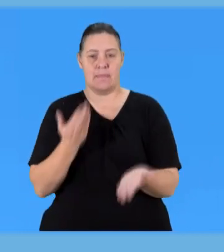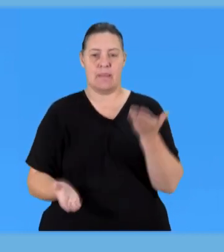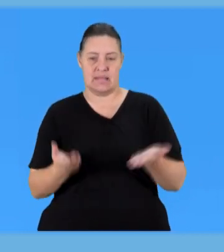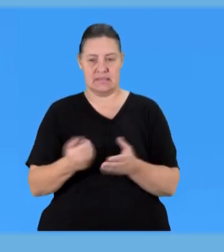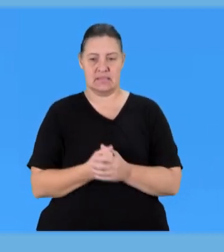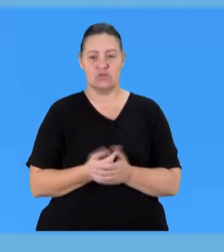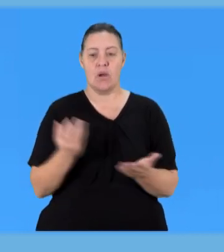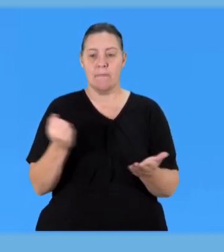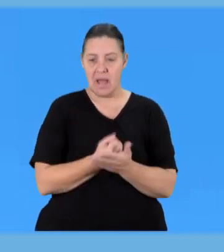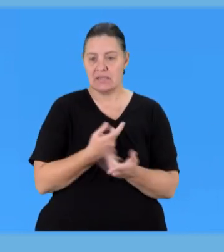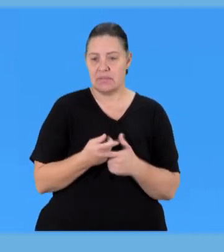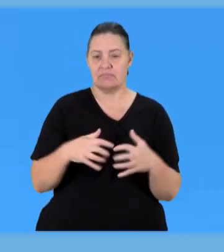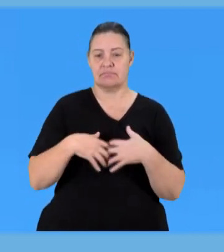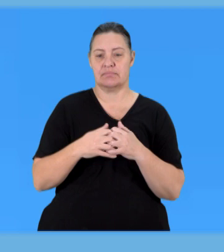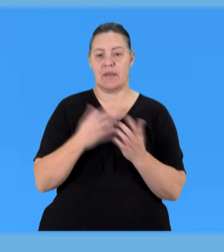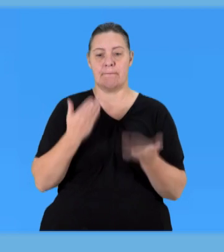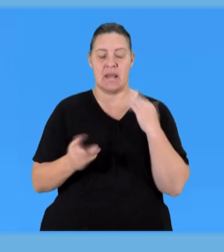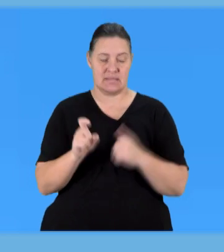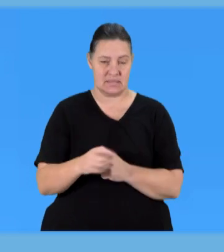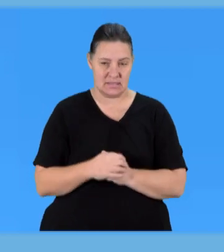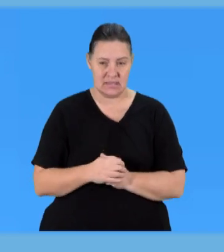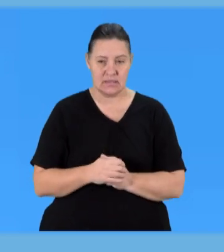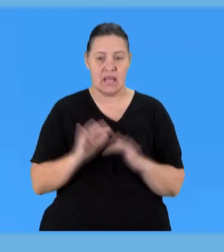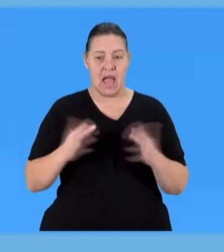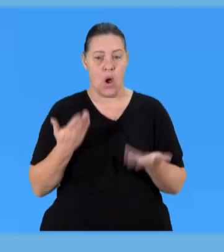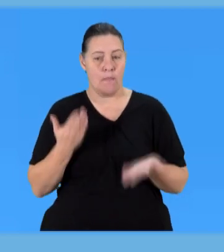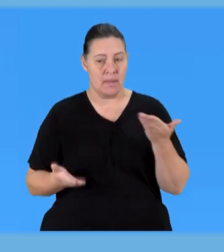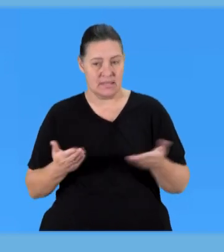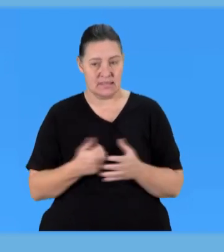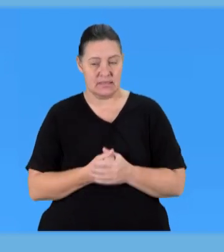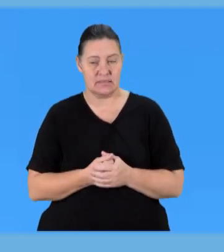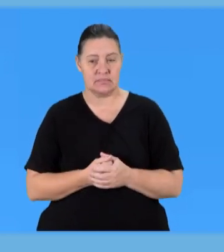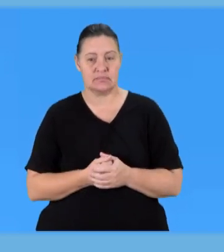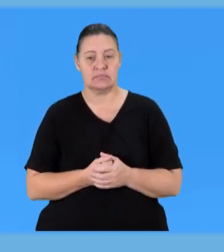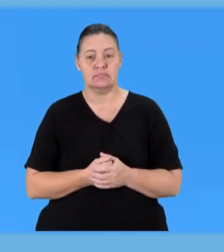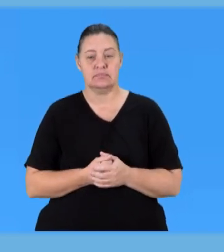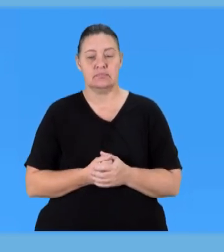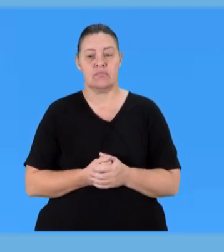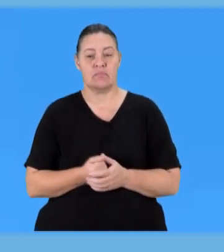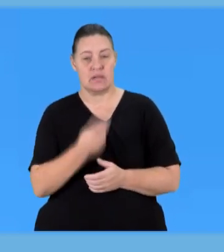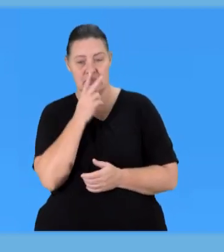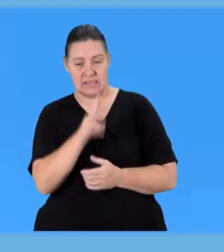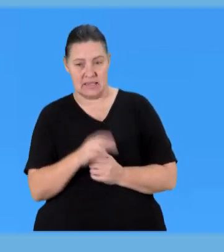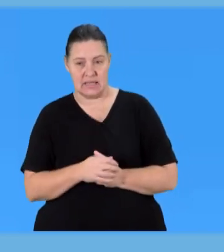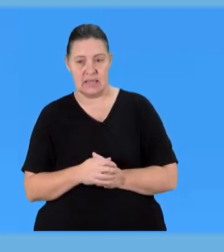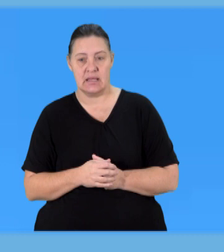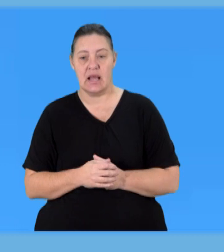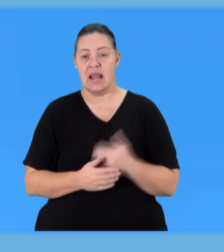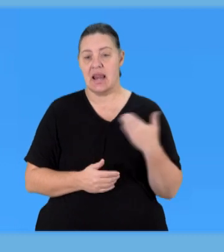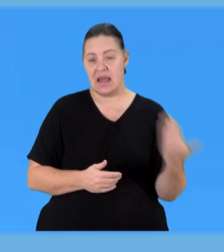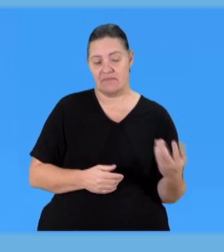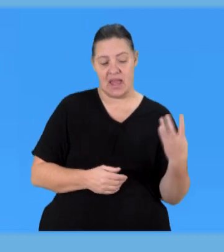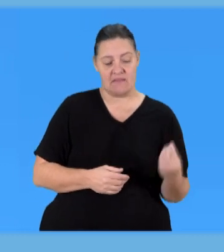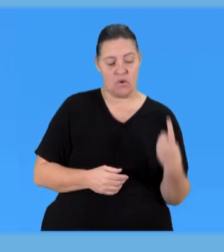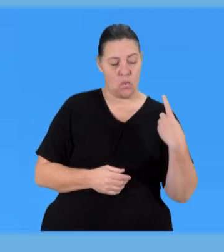reactions must balance. So we need to be able to balance this equation. So how do we balance it? We are seeing that on